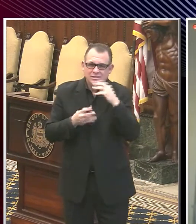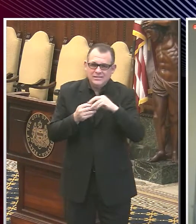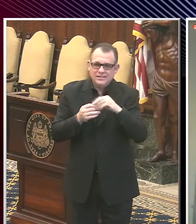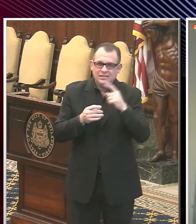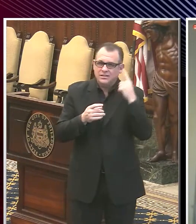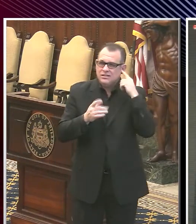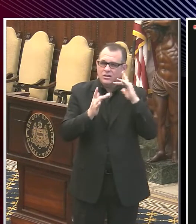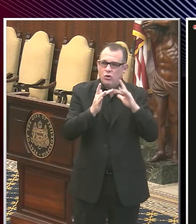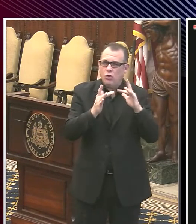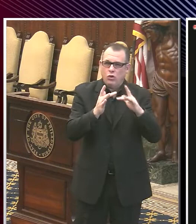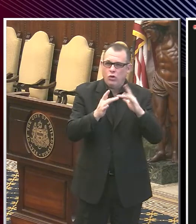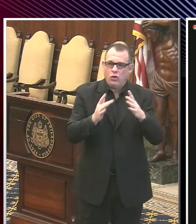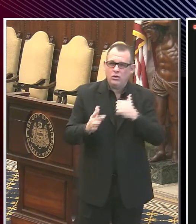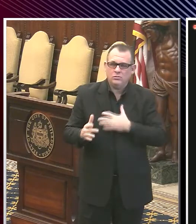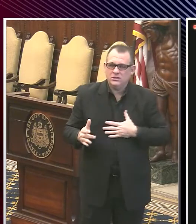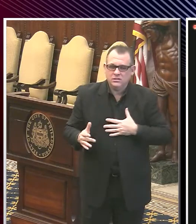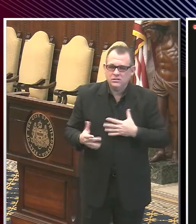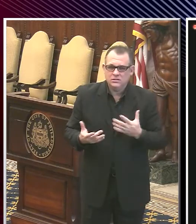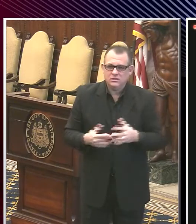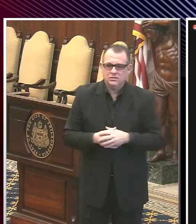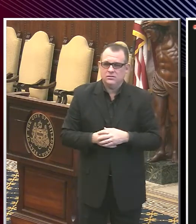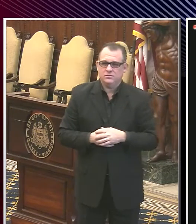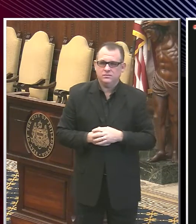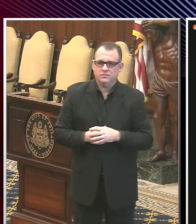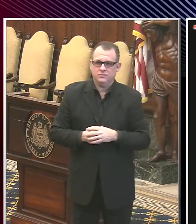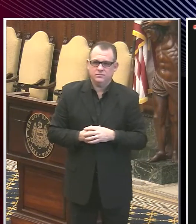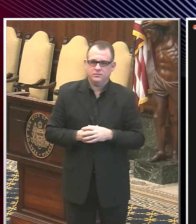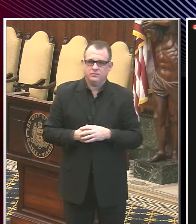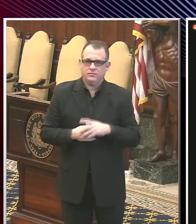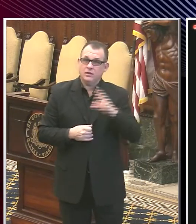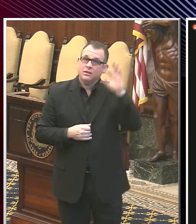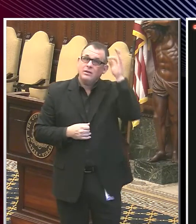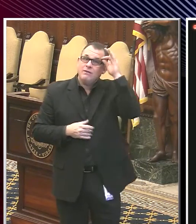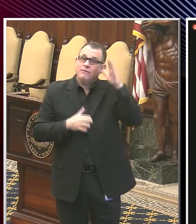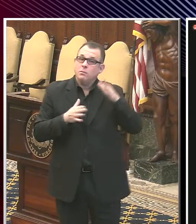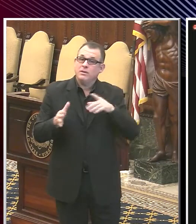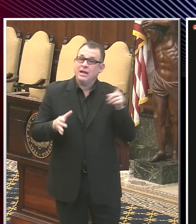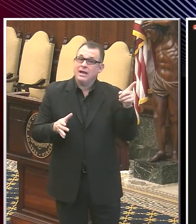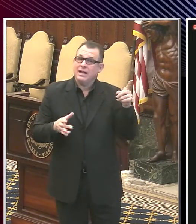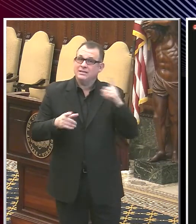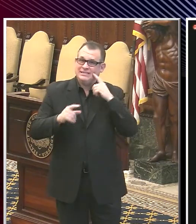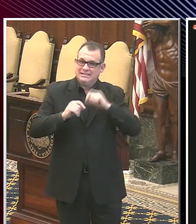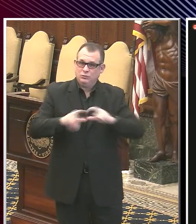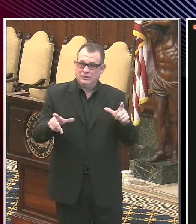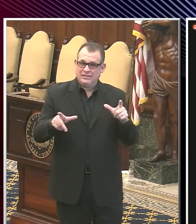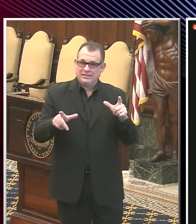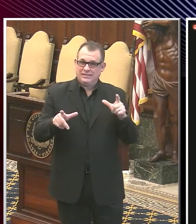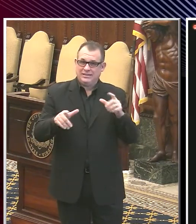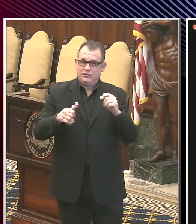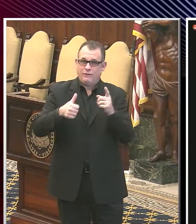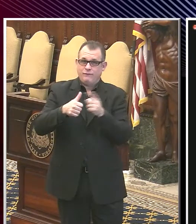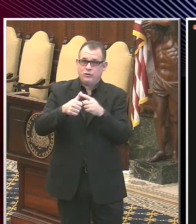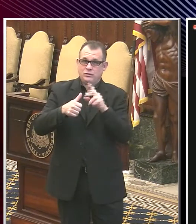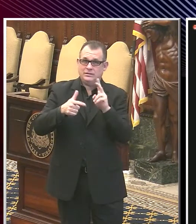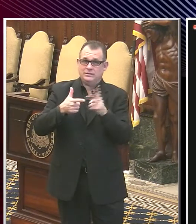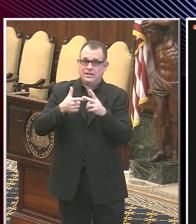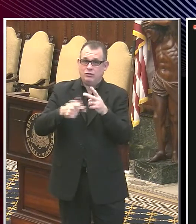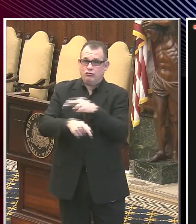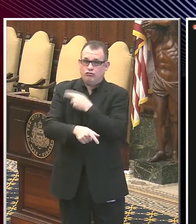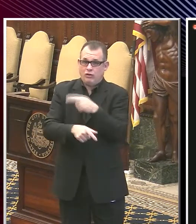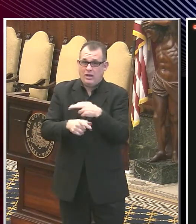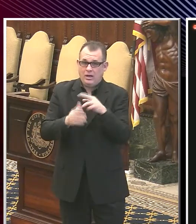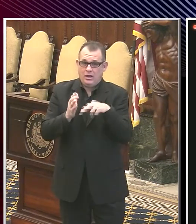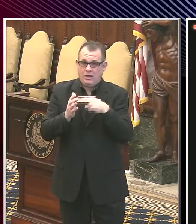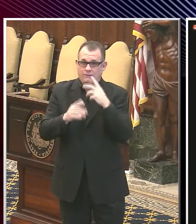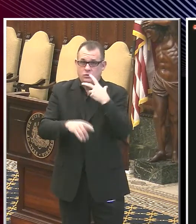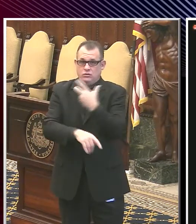last question. Can you repeat it? Yes, in that federal plan to release both doses, I also saw a report that the federal government's